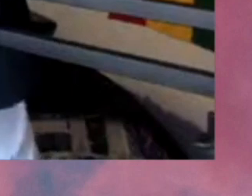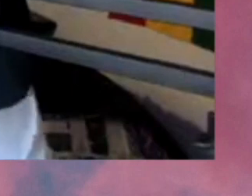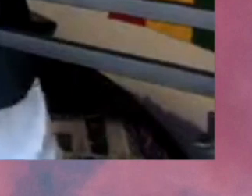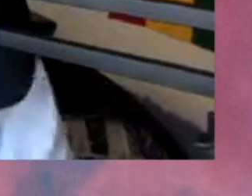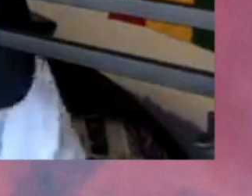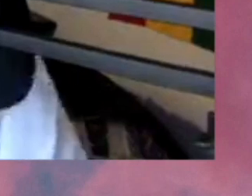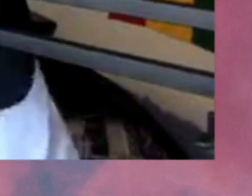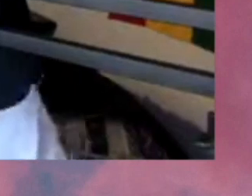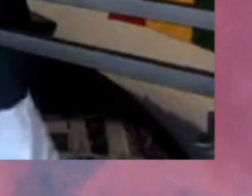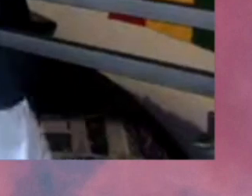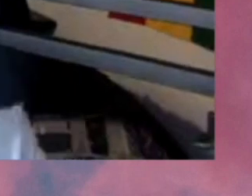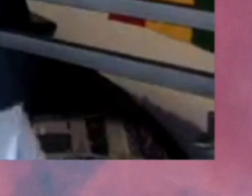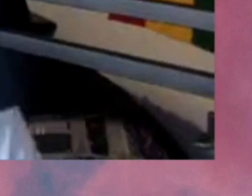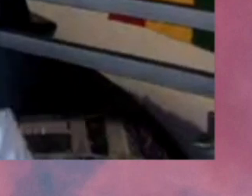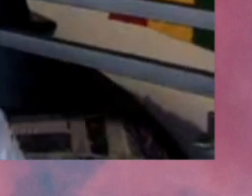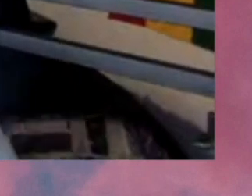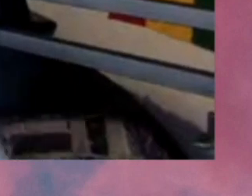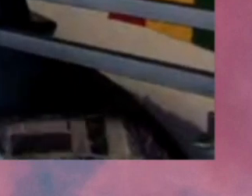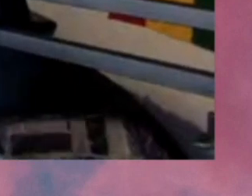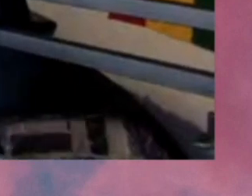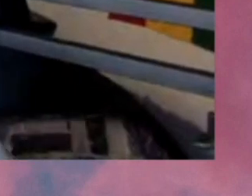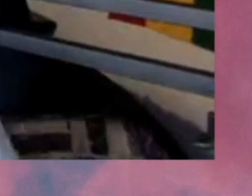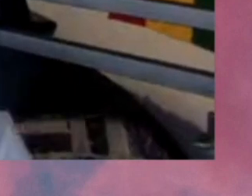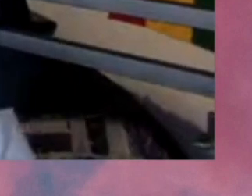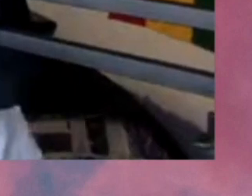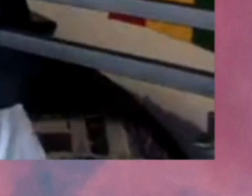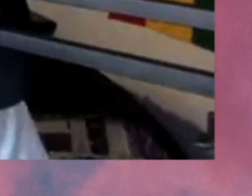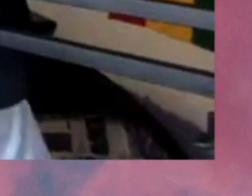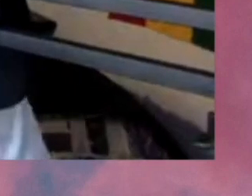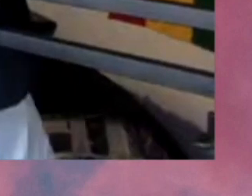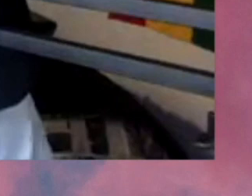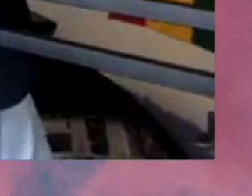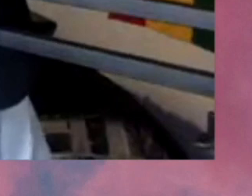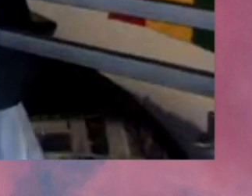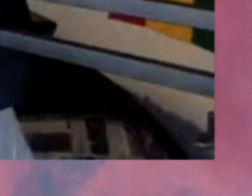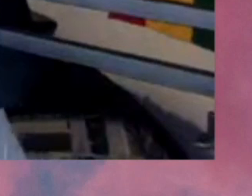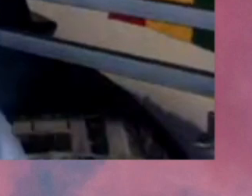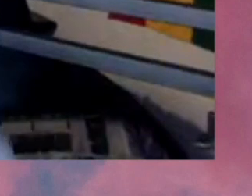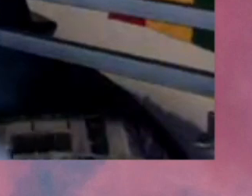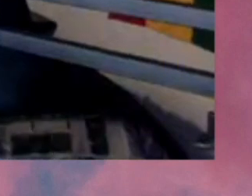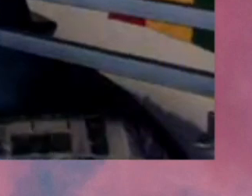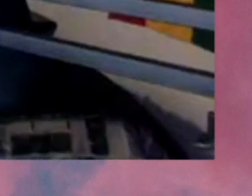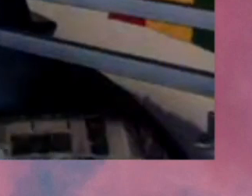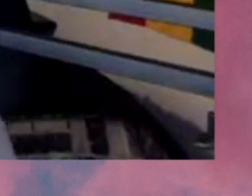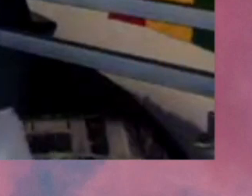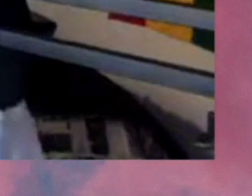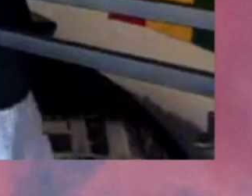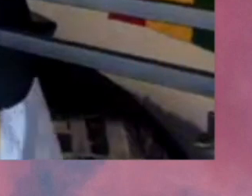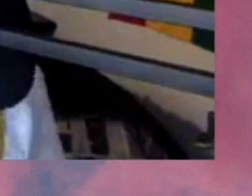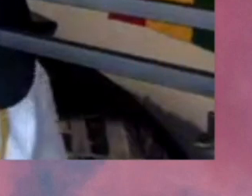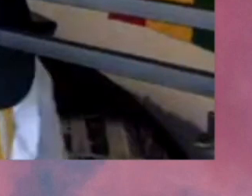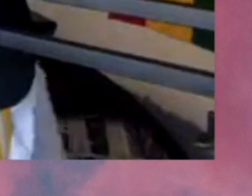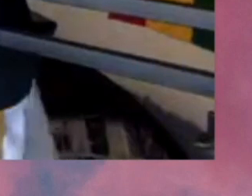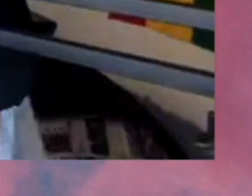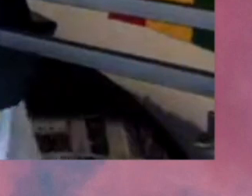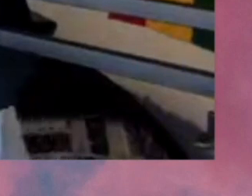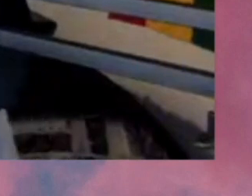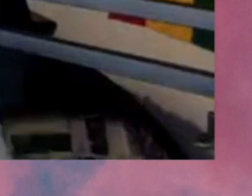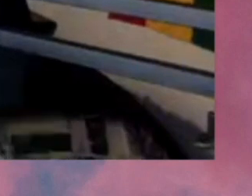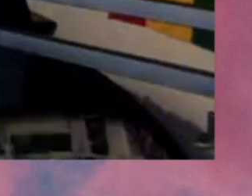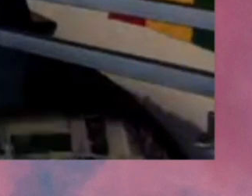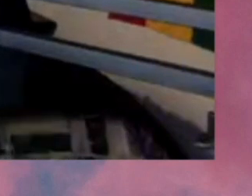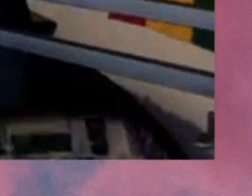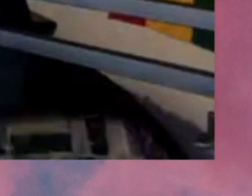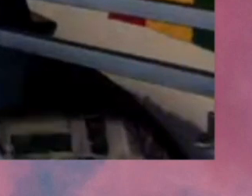Let's go. Go in, poet. You feel me? Don't be nice. If y'all heard something that Jaira said that you appreciated, definitely let us